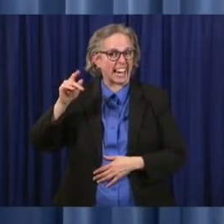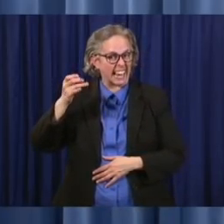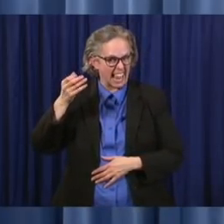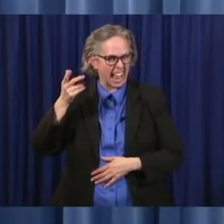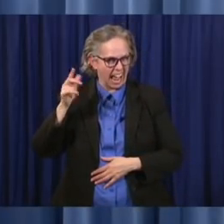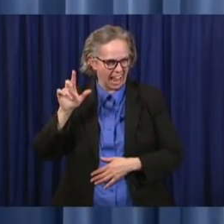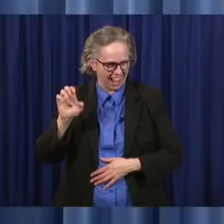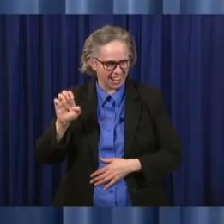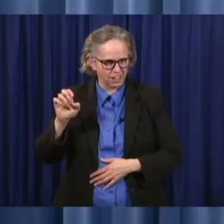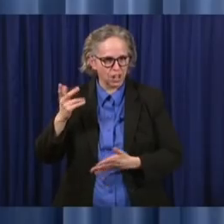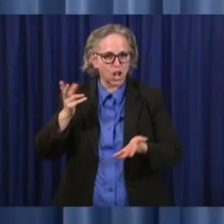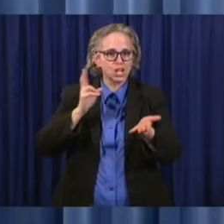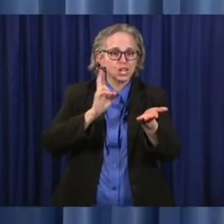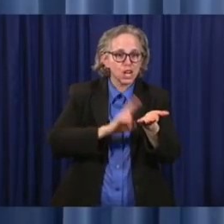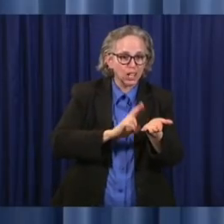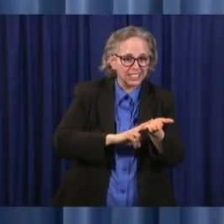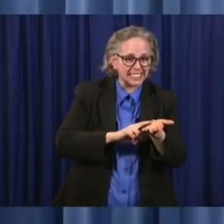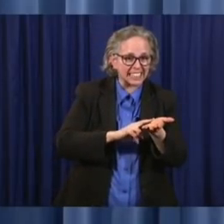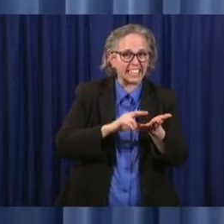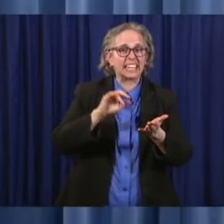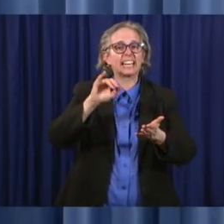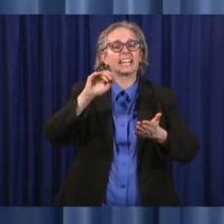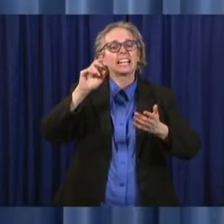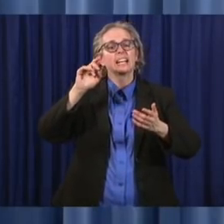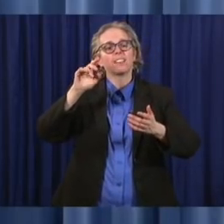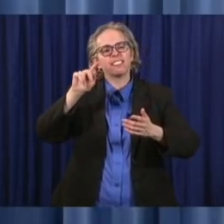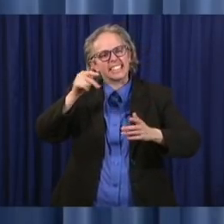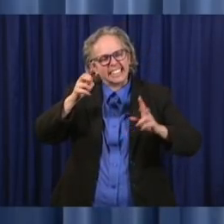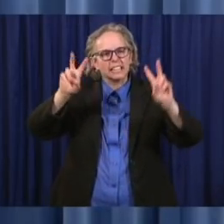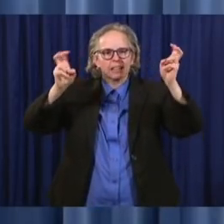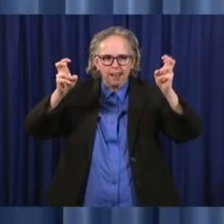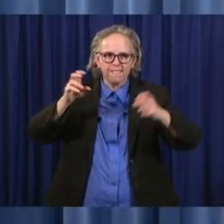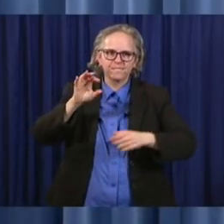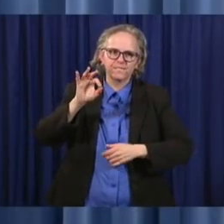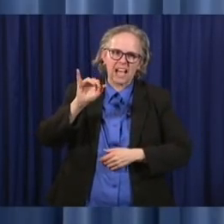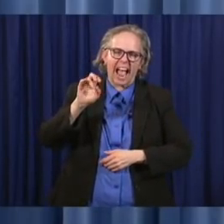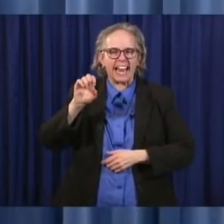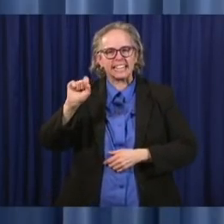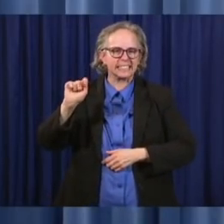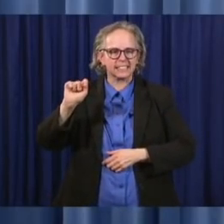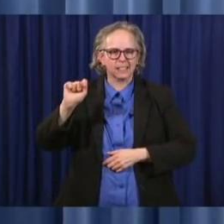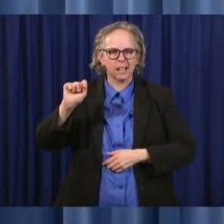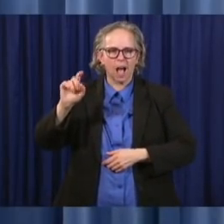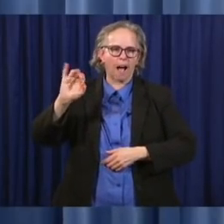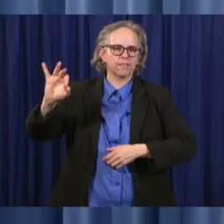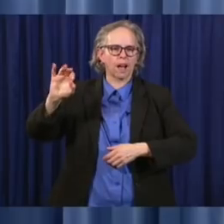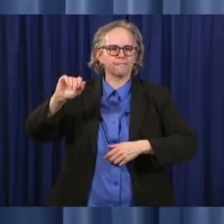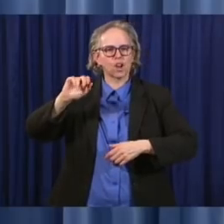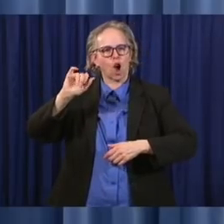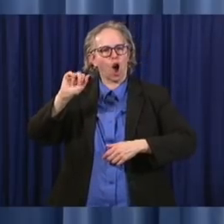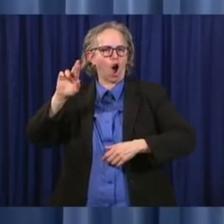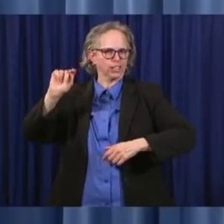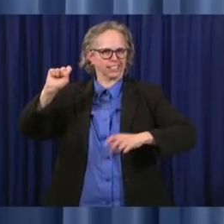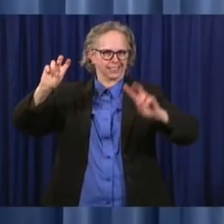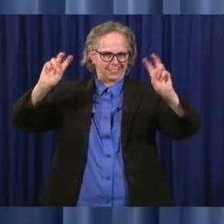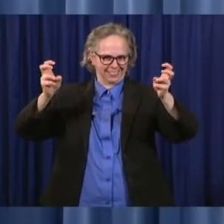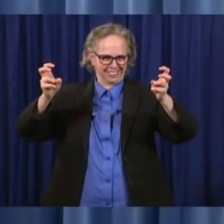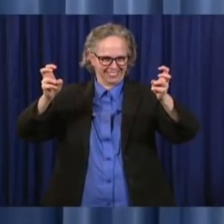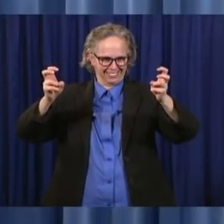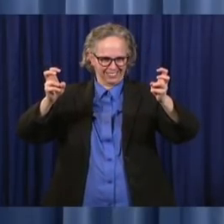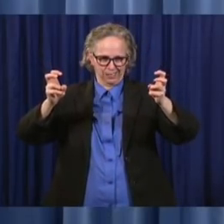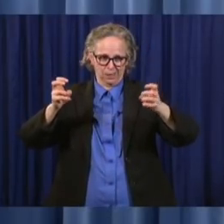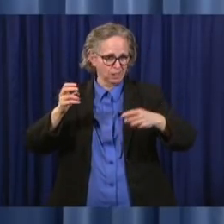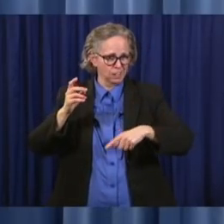arts. We certainly could not get through this pandemic without our nurses. You all are on the front